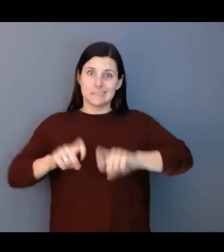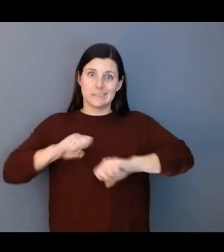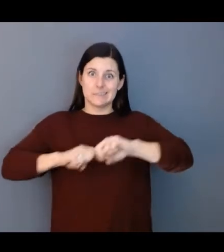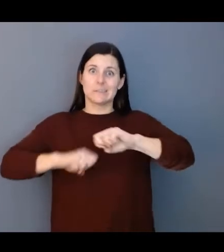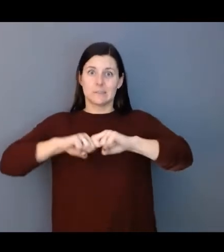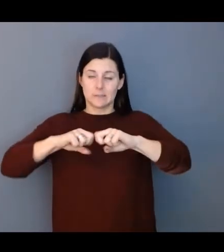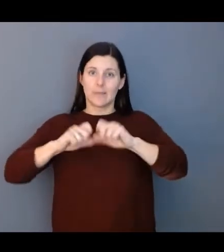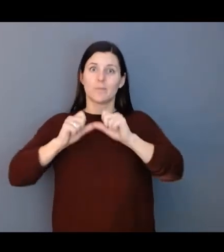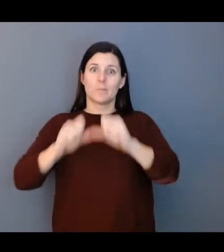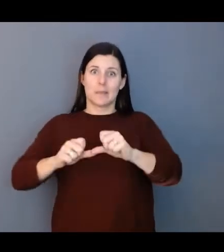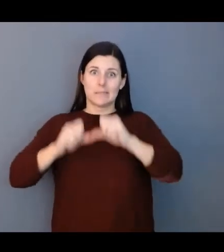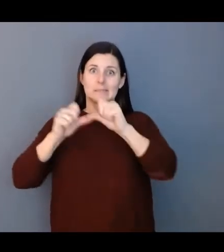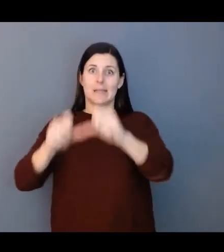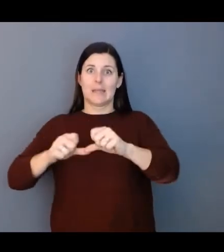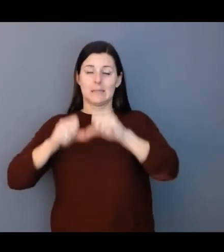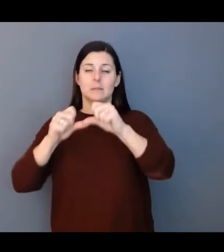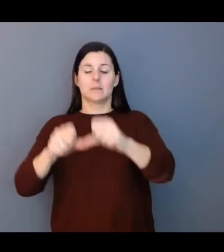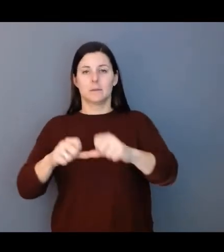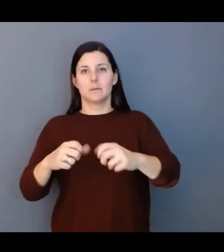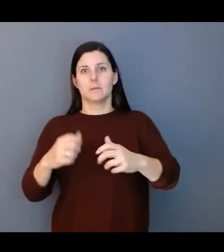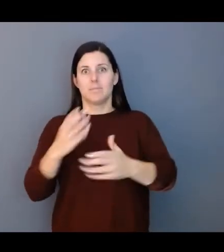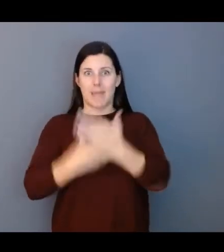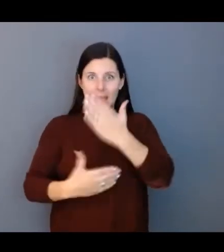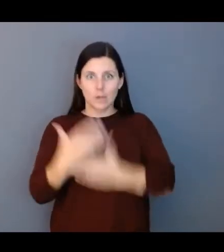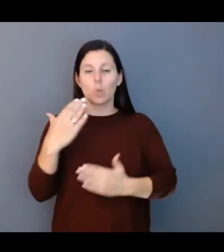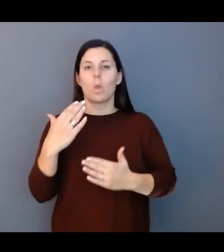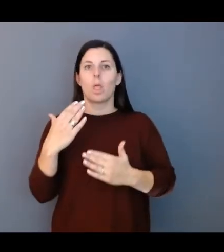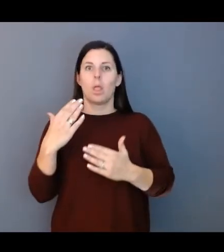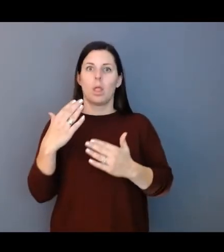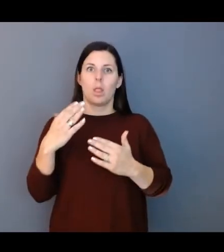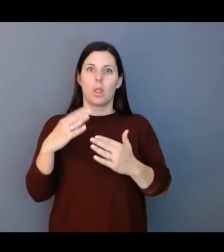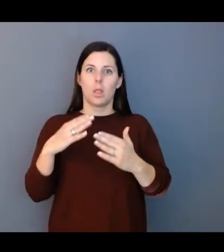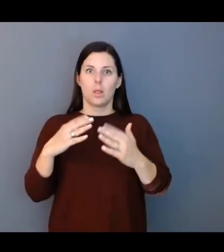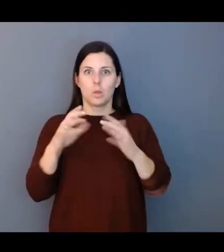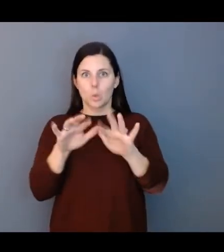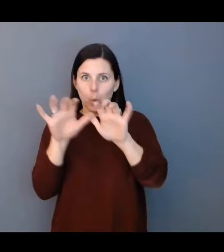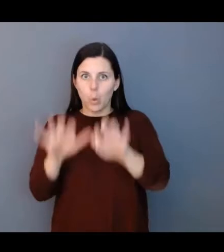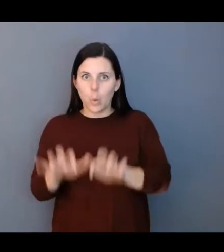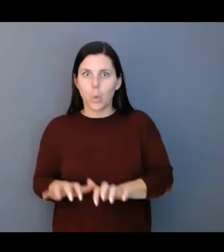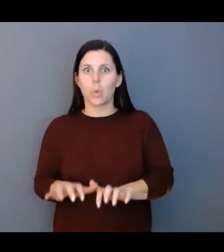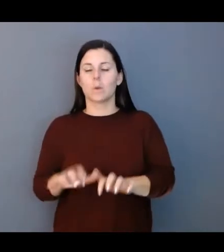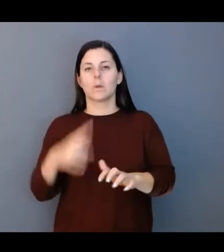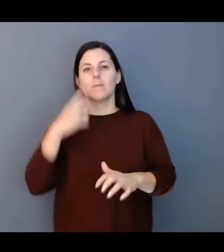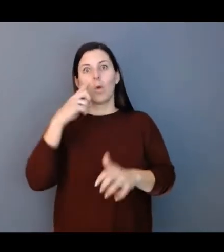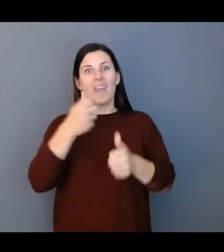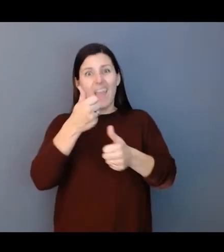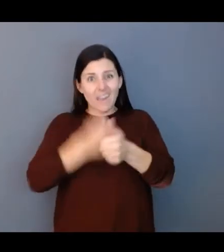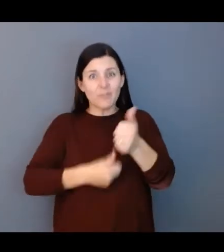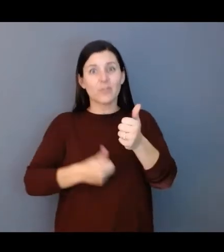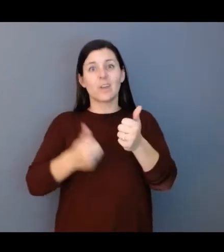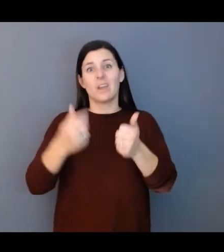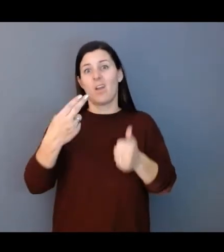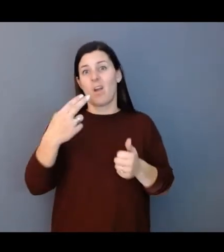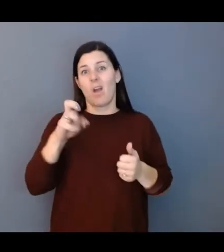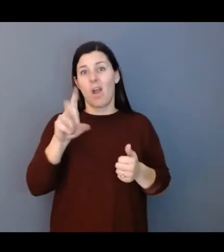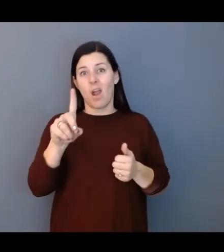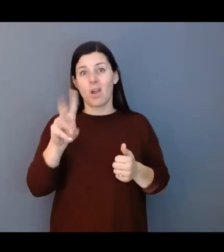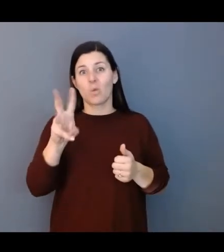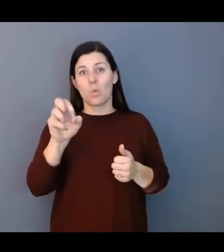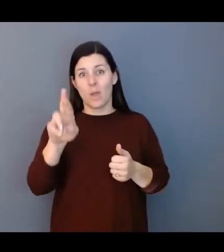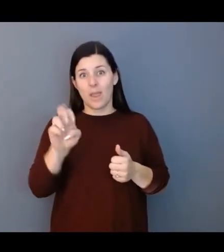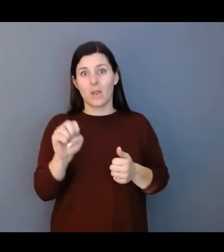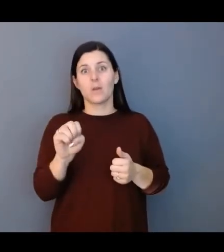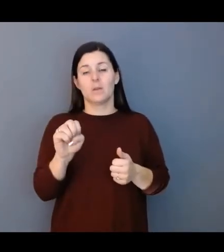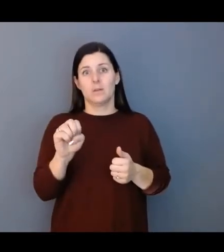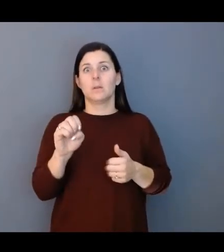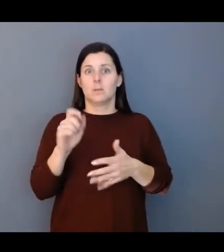testing infrastructure that you have to maintain and manual optimization code you have to write for every piece of